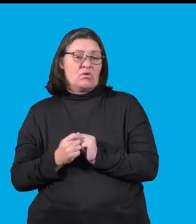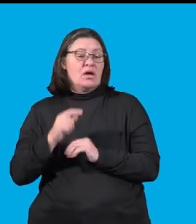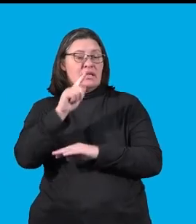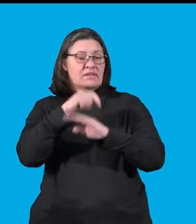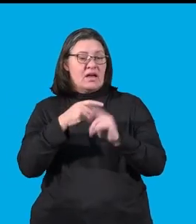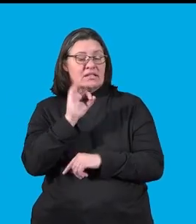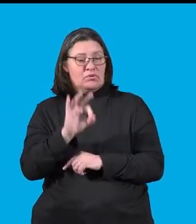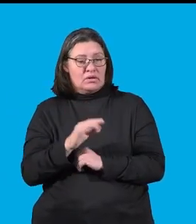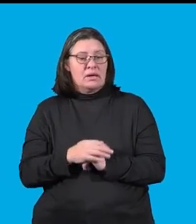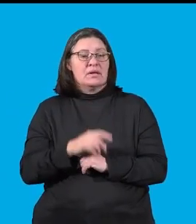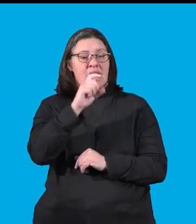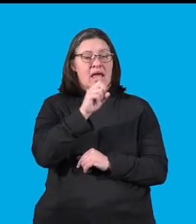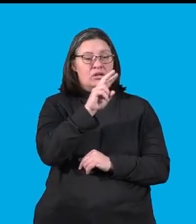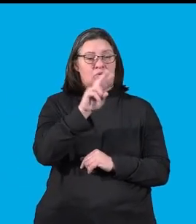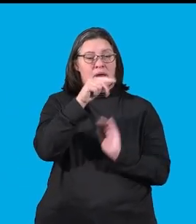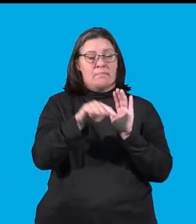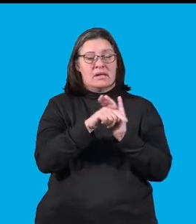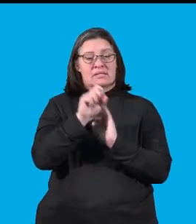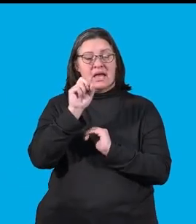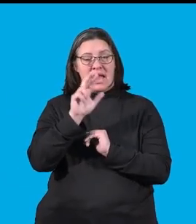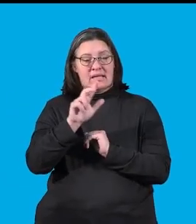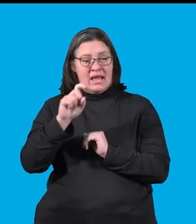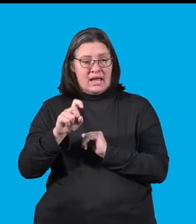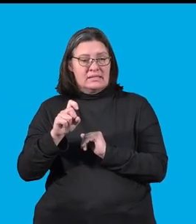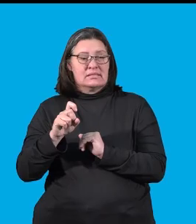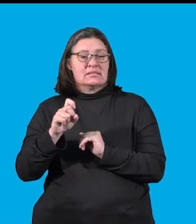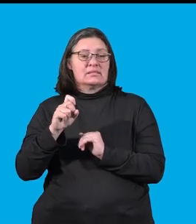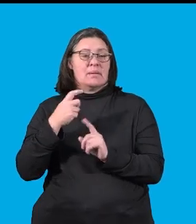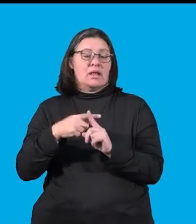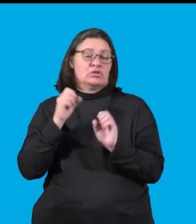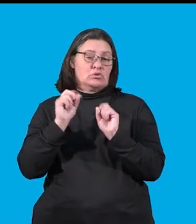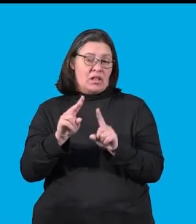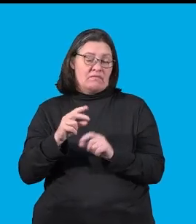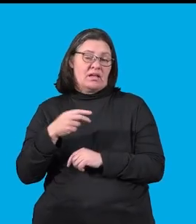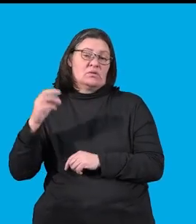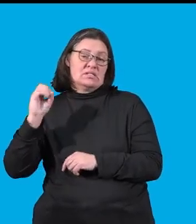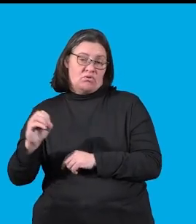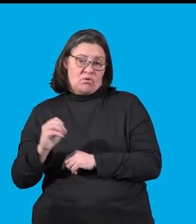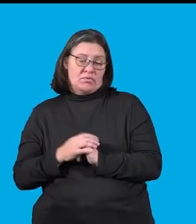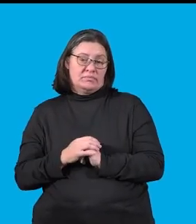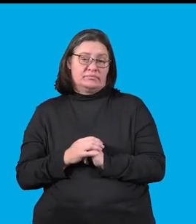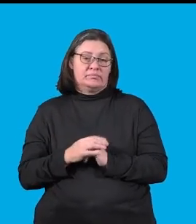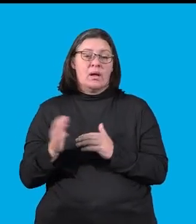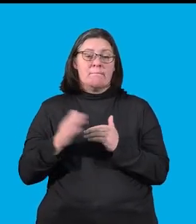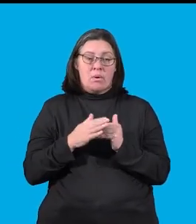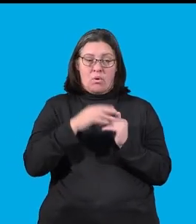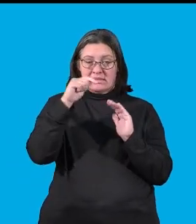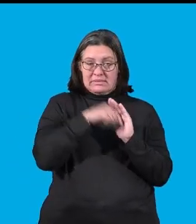of minus 3, and you get x squared minus 8x plus 12. You then have to factorize that